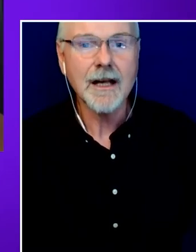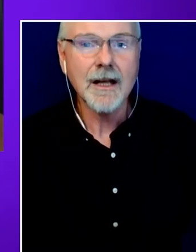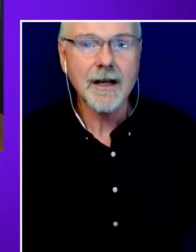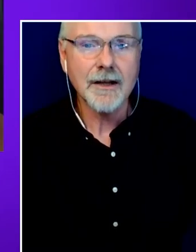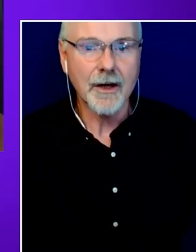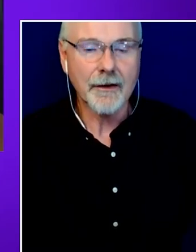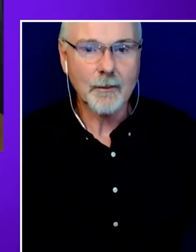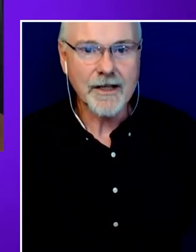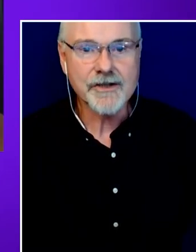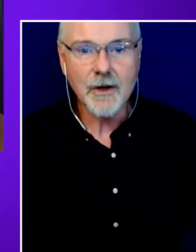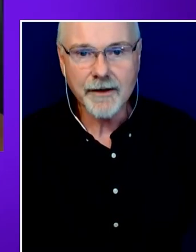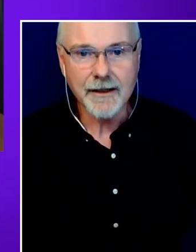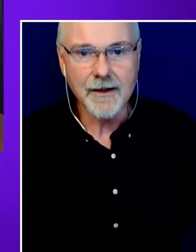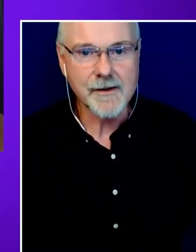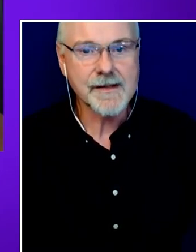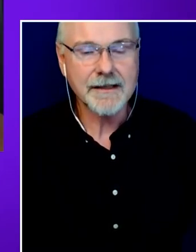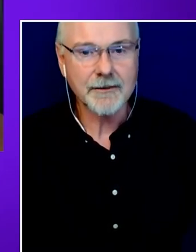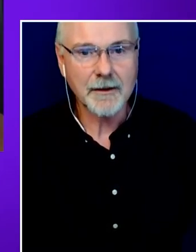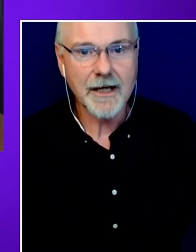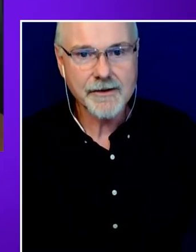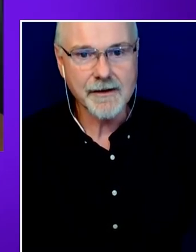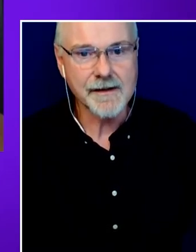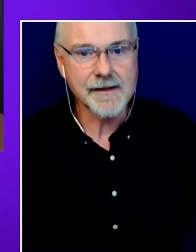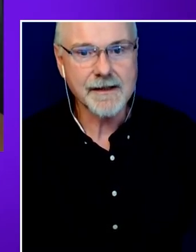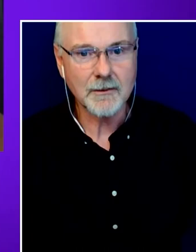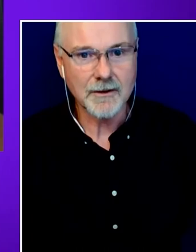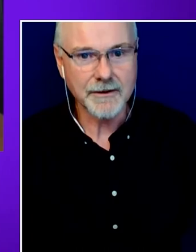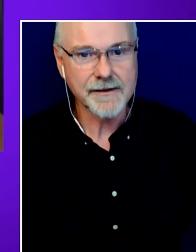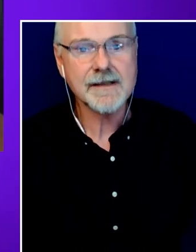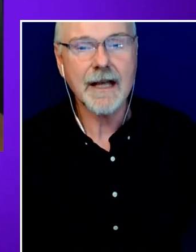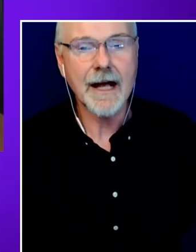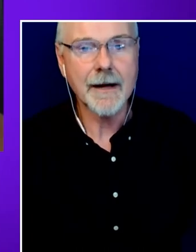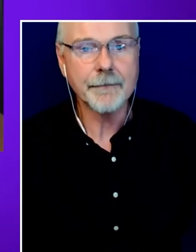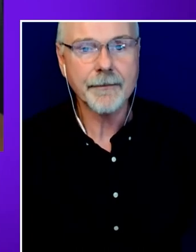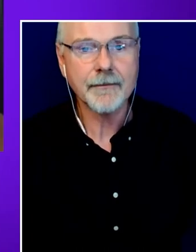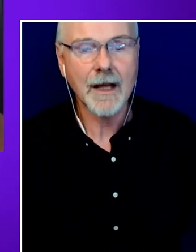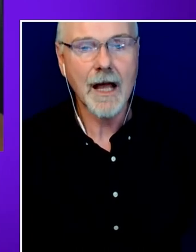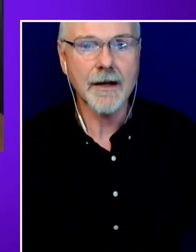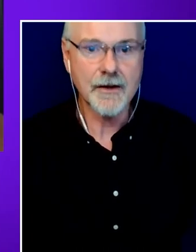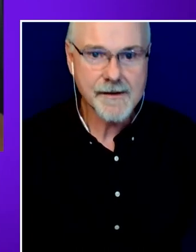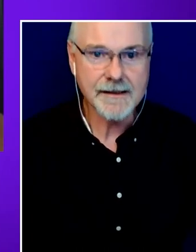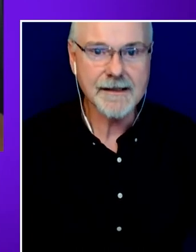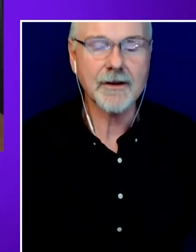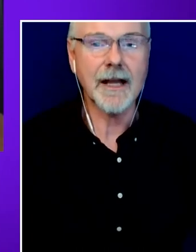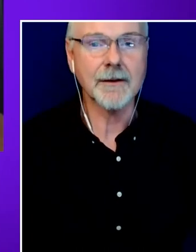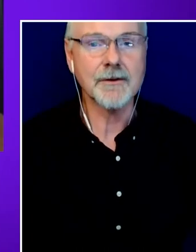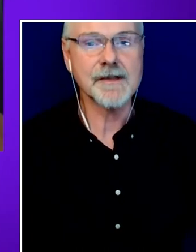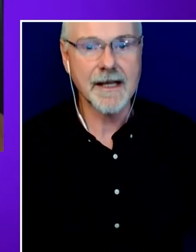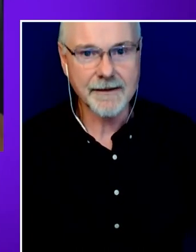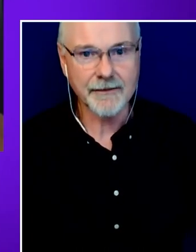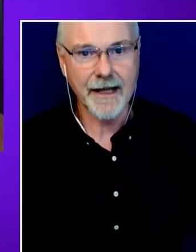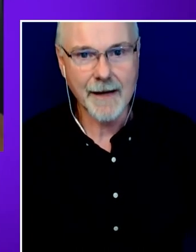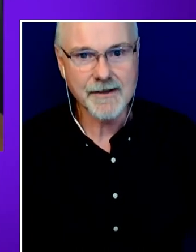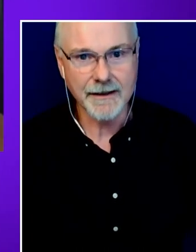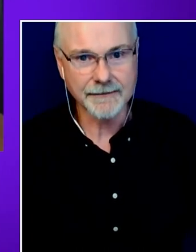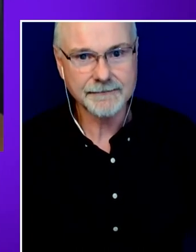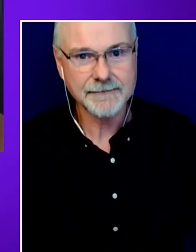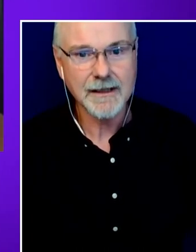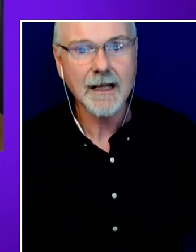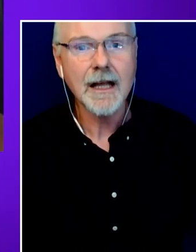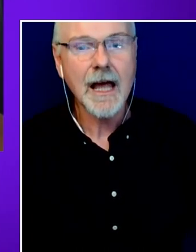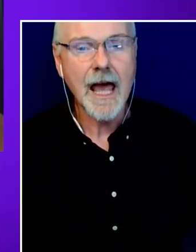and, you know, we could show videos in different countries and different worlds using different languages and different